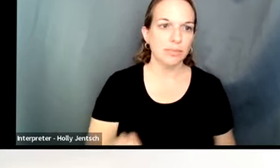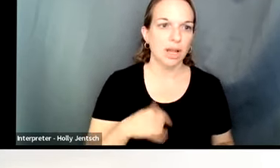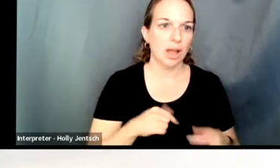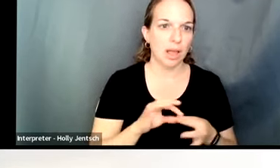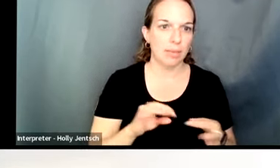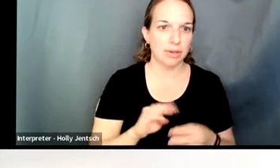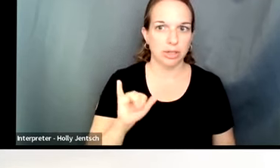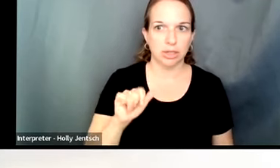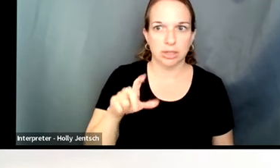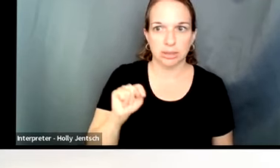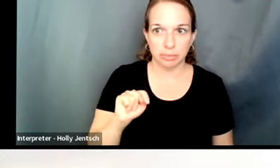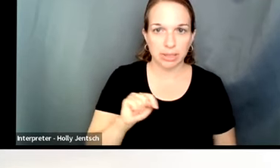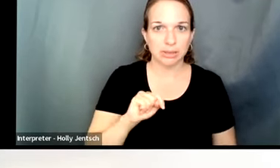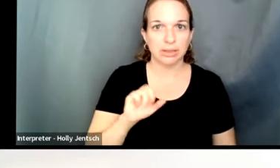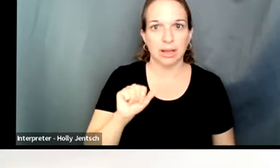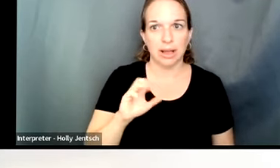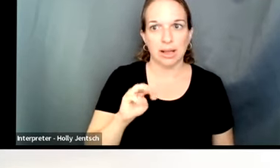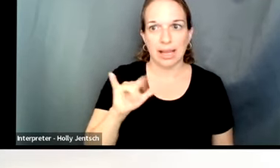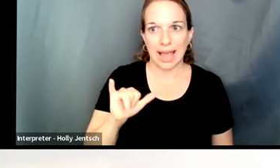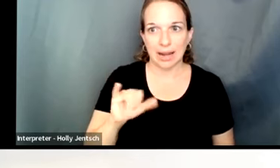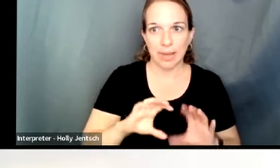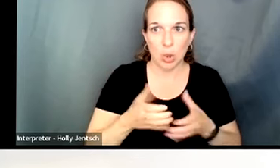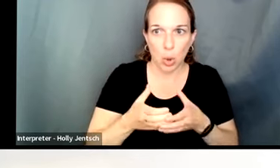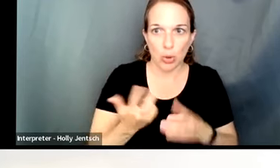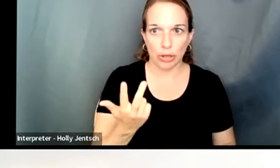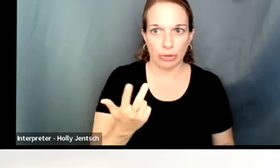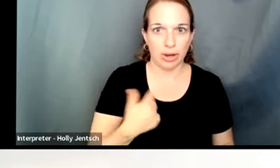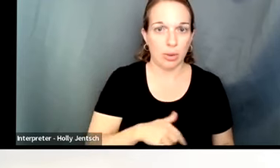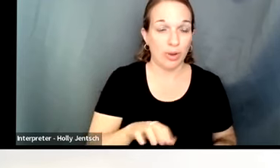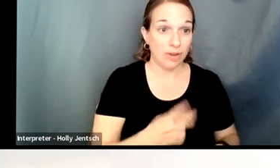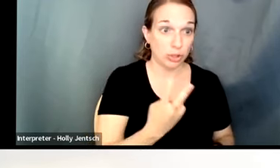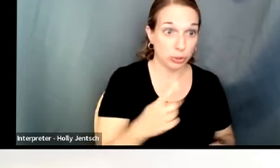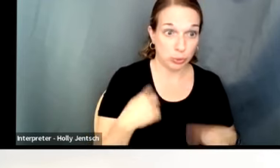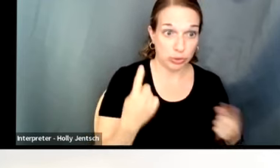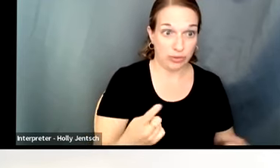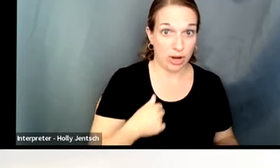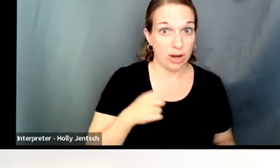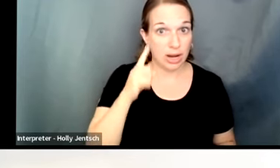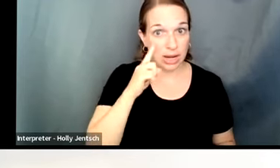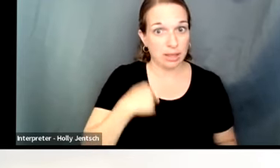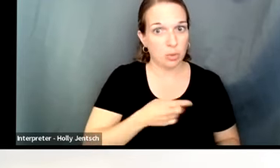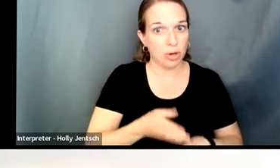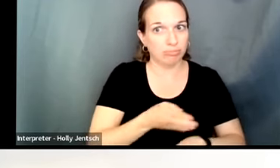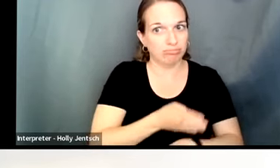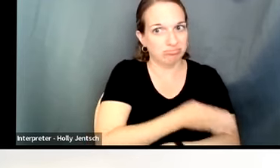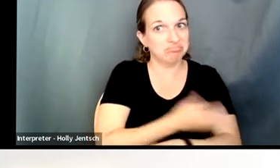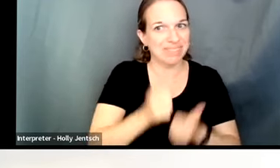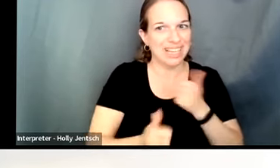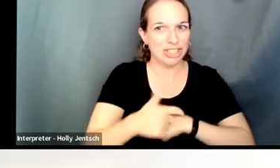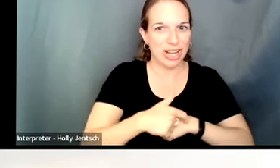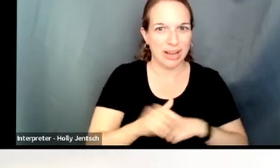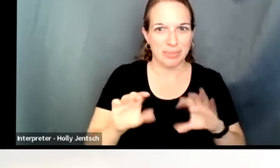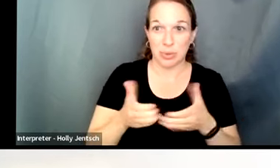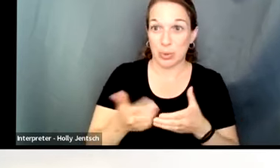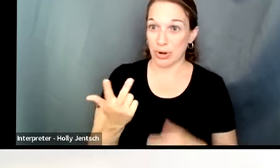BILT Academy Cohort 3. We have done 2 cohorts so far, and I believe we're getting better with each one of them. So Cohort 3